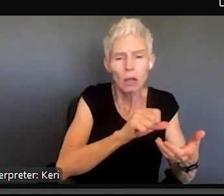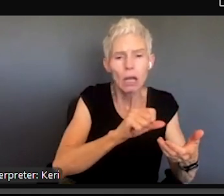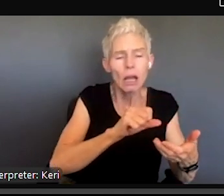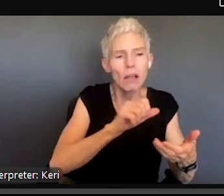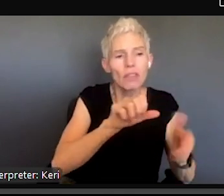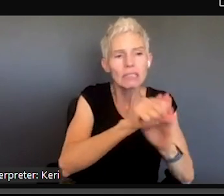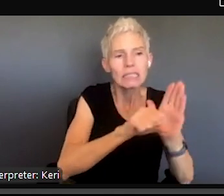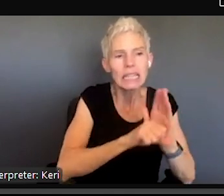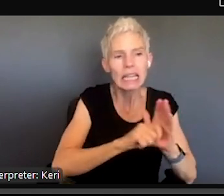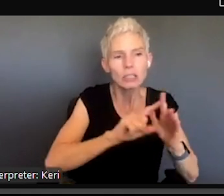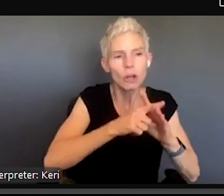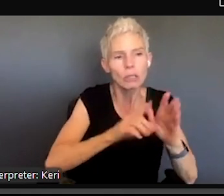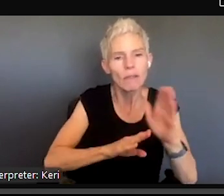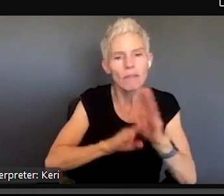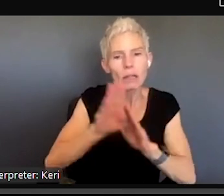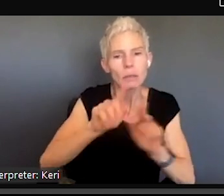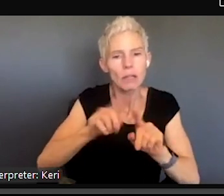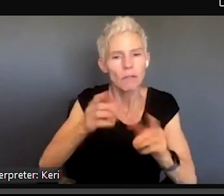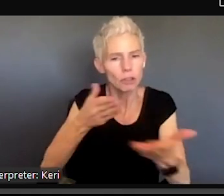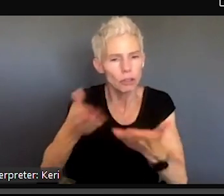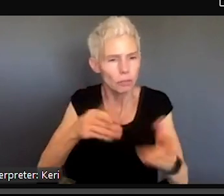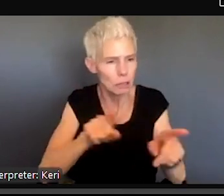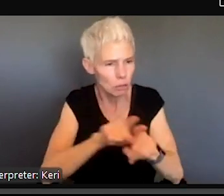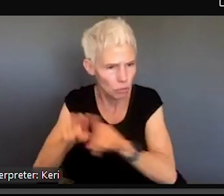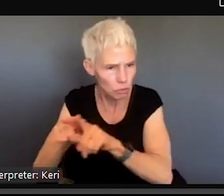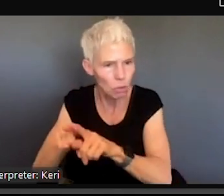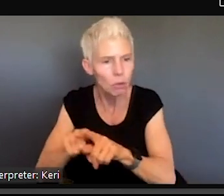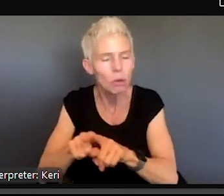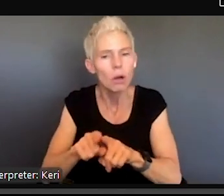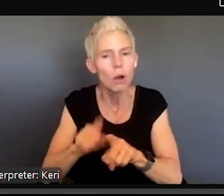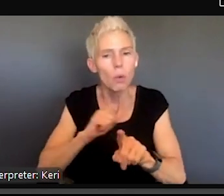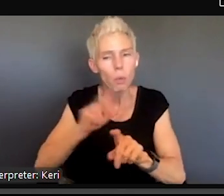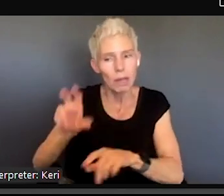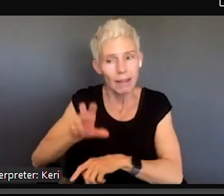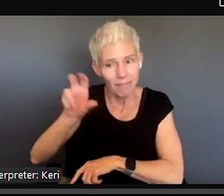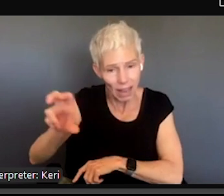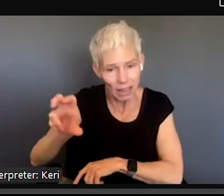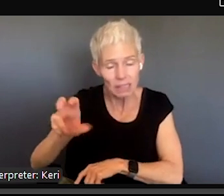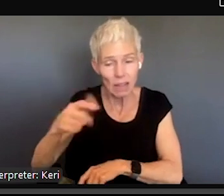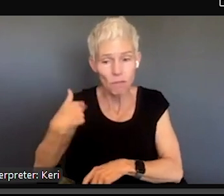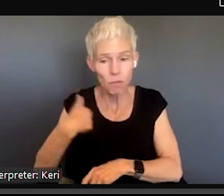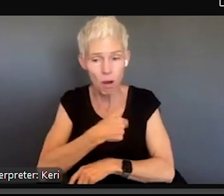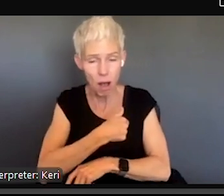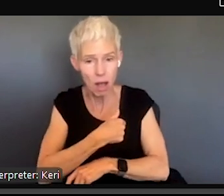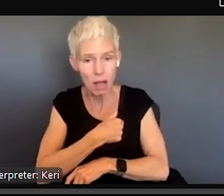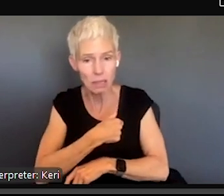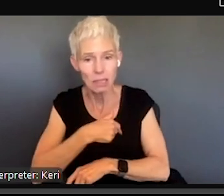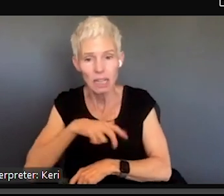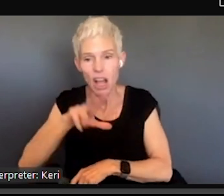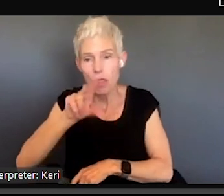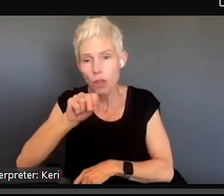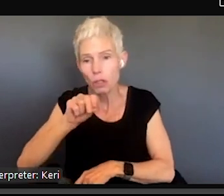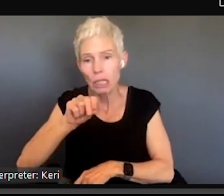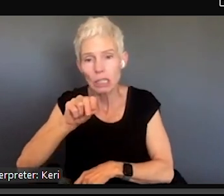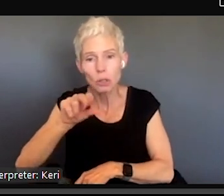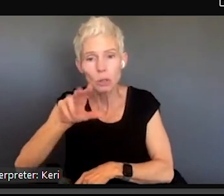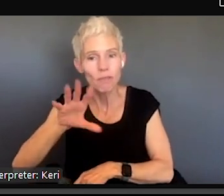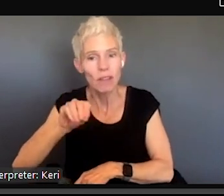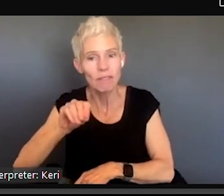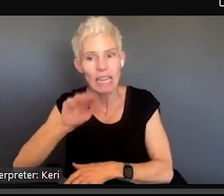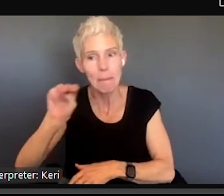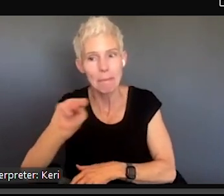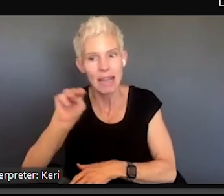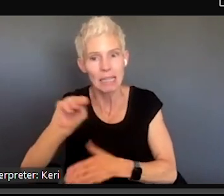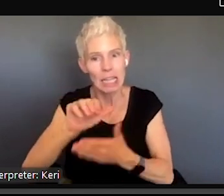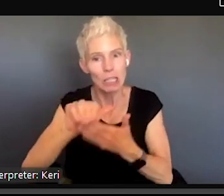begun developing services as well, right? So we're investing, and for us, it's $30 to $50 million over the